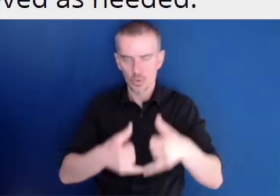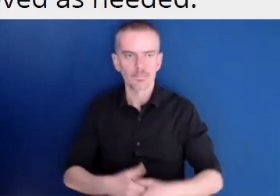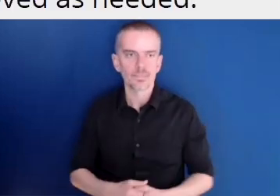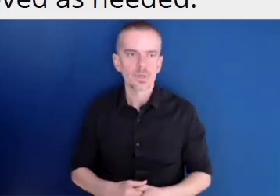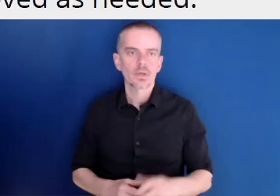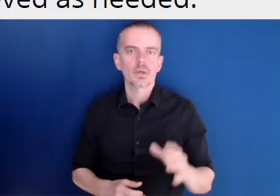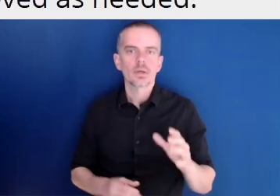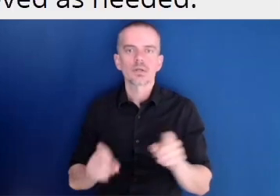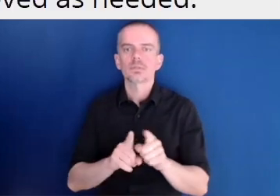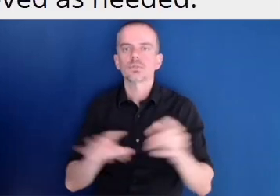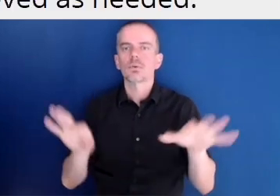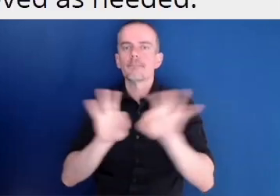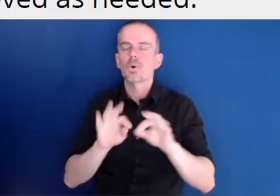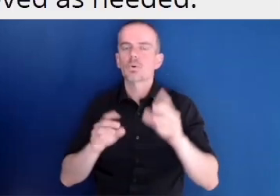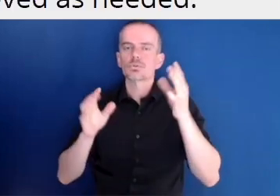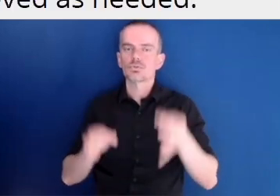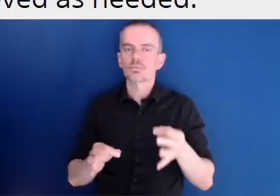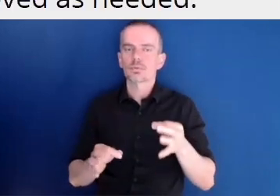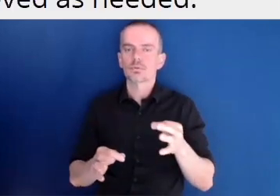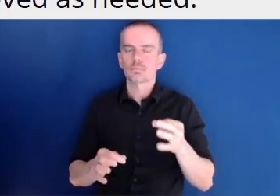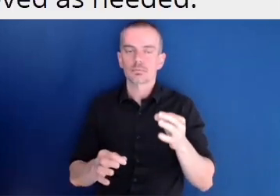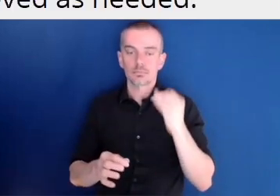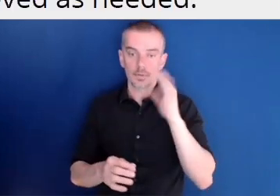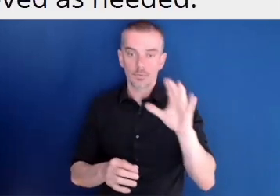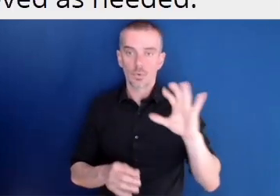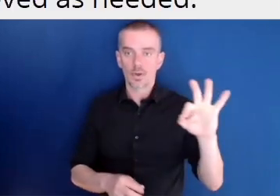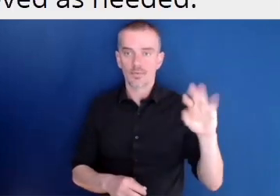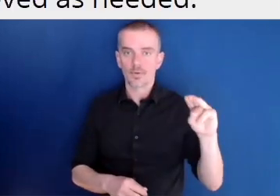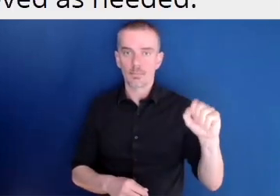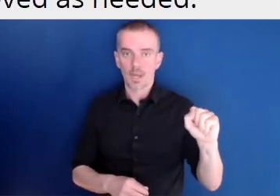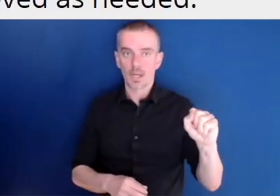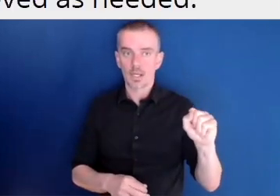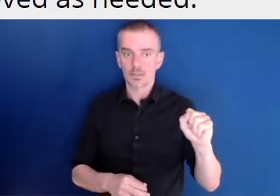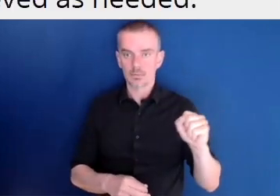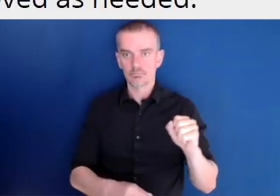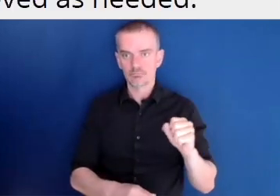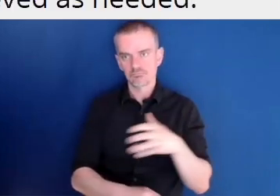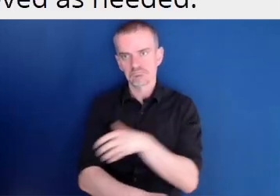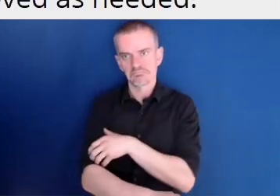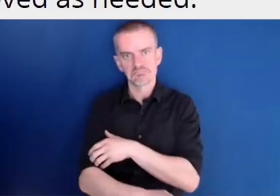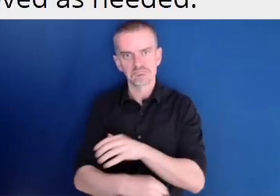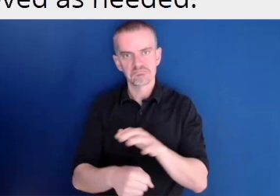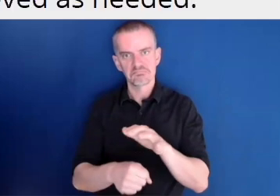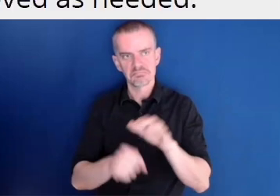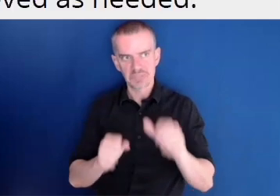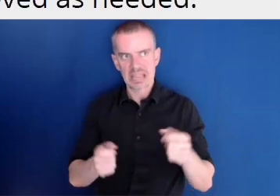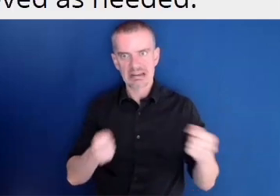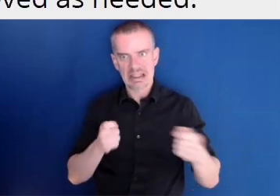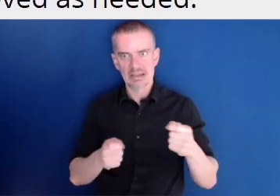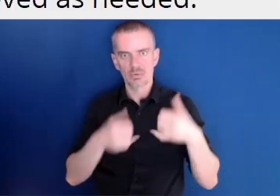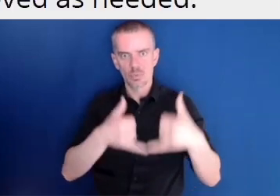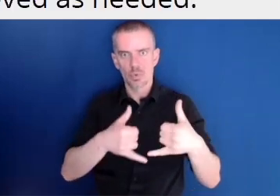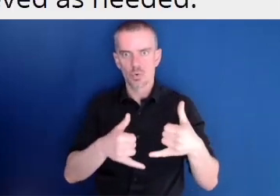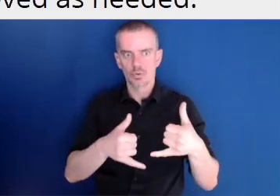It's important also to determine that, whether or not your financial management system is equipped to handle an award before you apply for